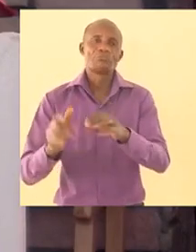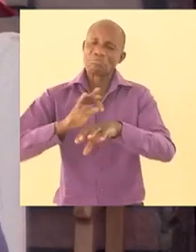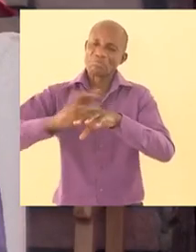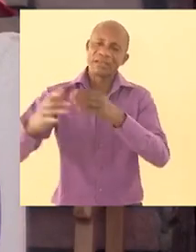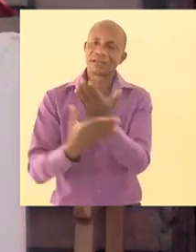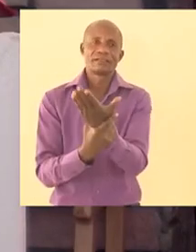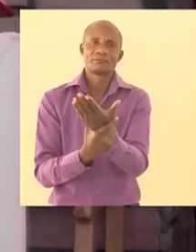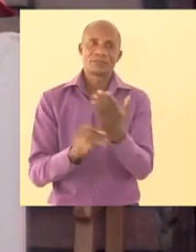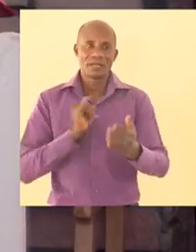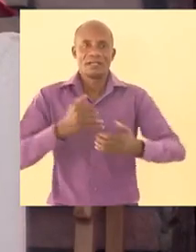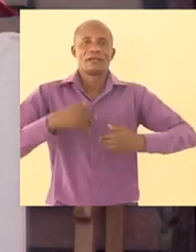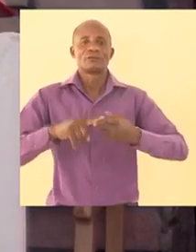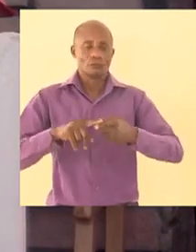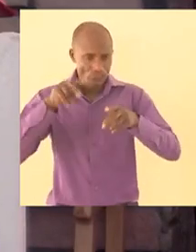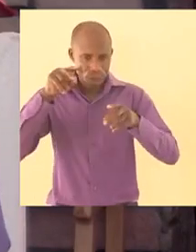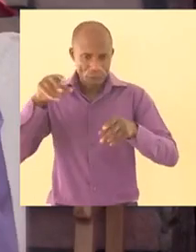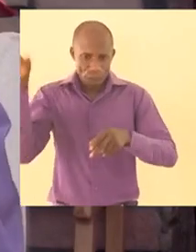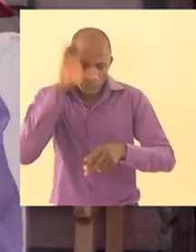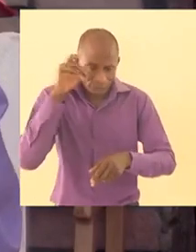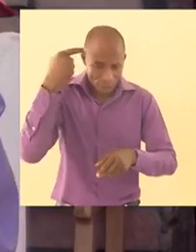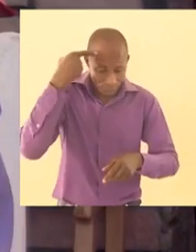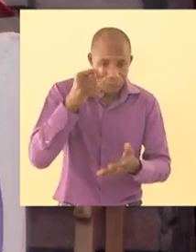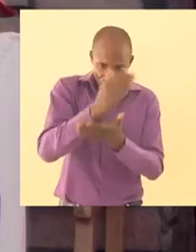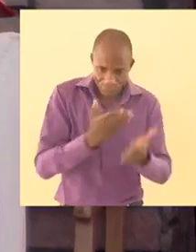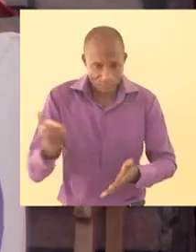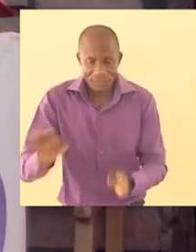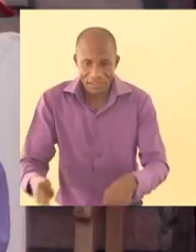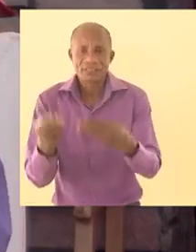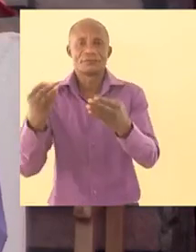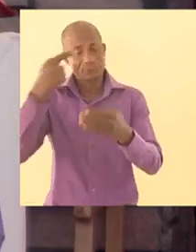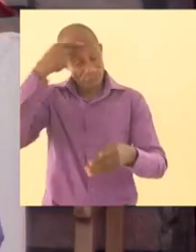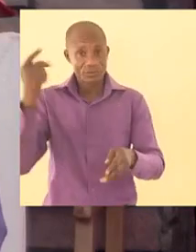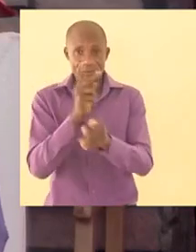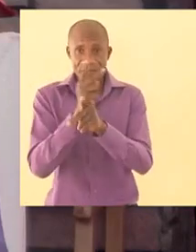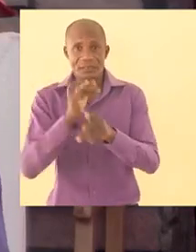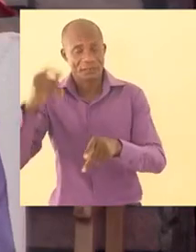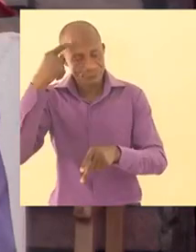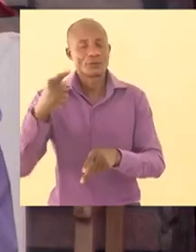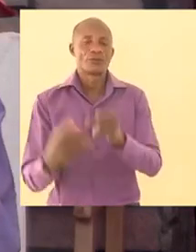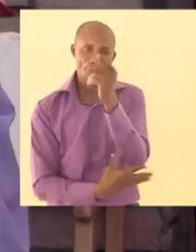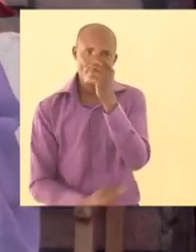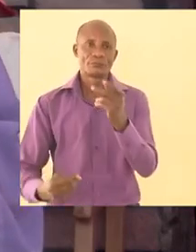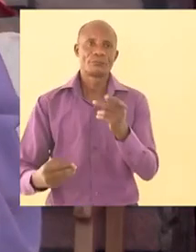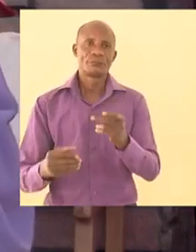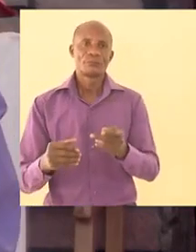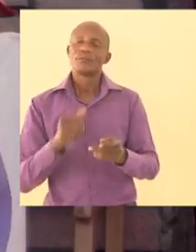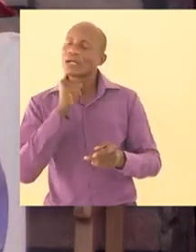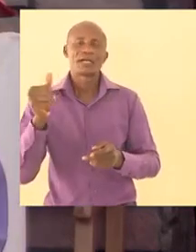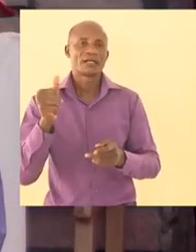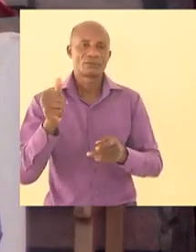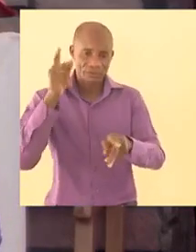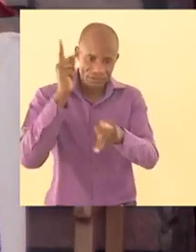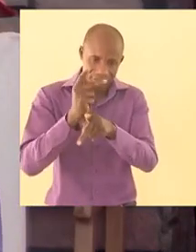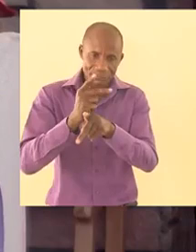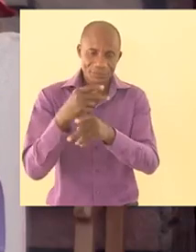I would have to look for something to give him. Because he is taking care of the poor on our behalf. I cannot store the money